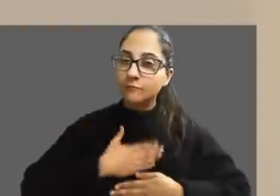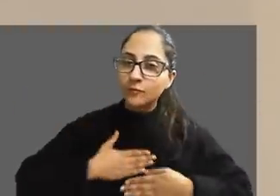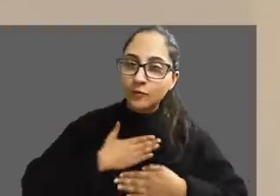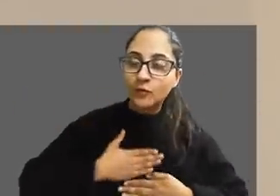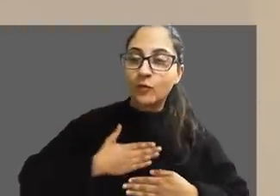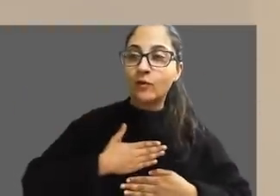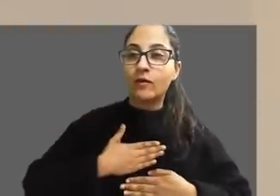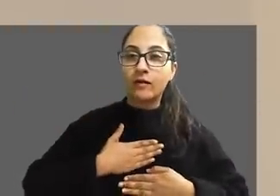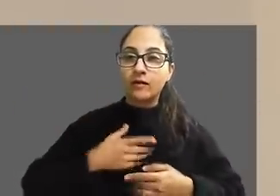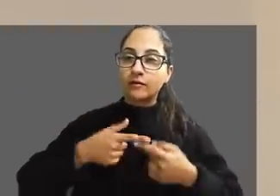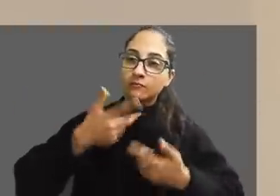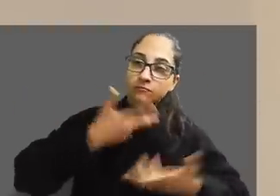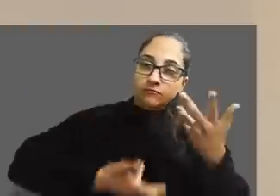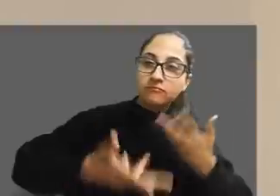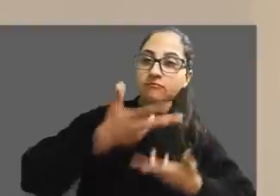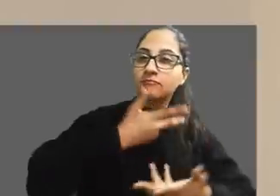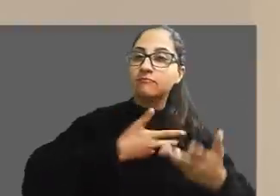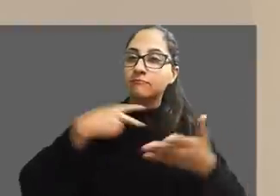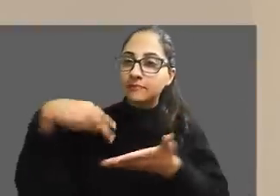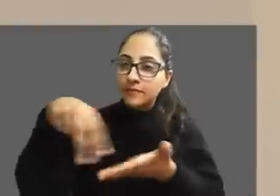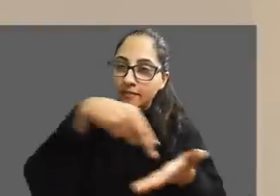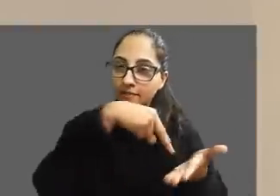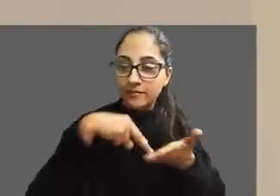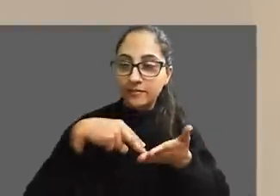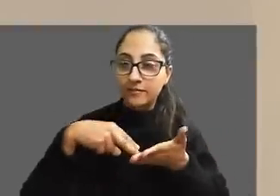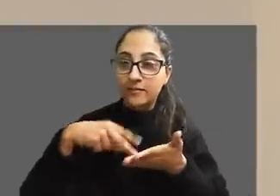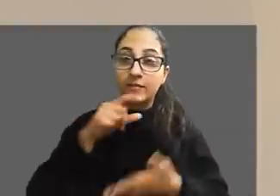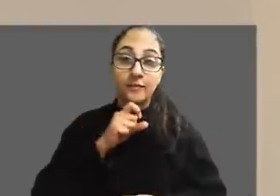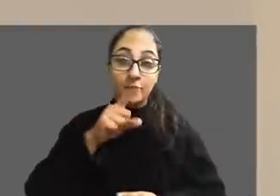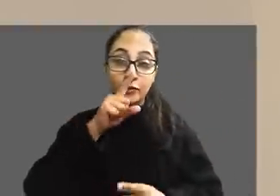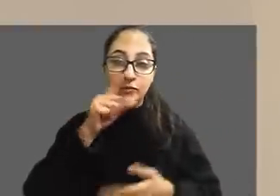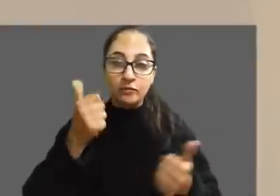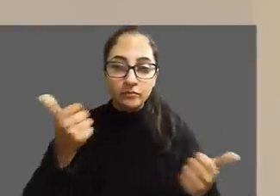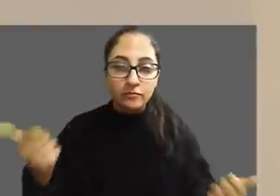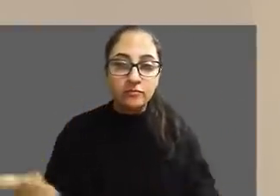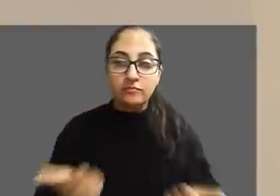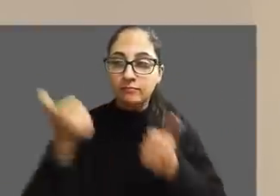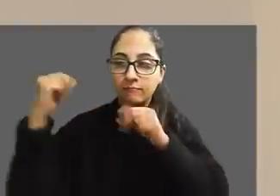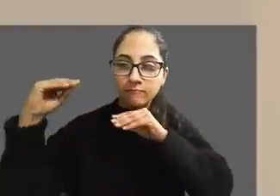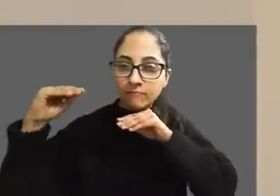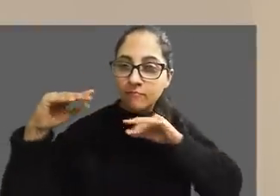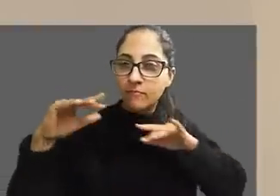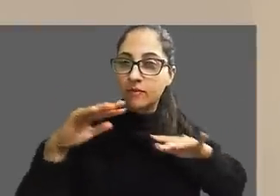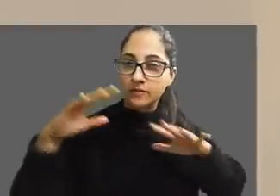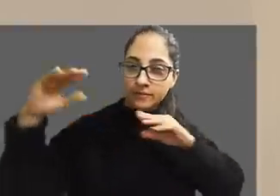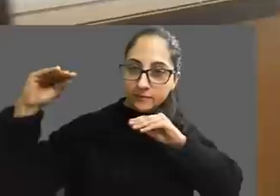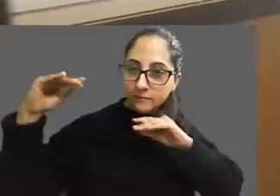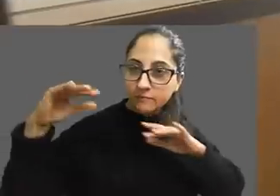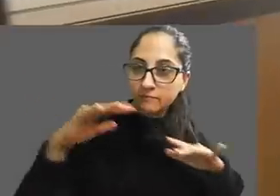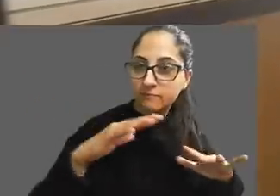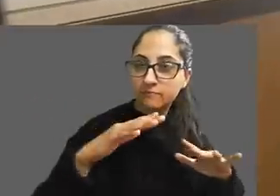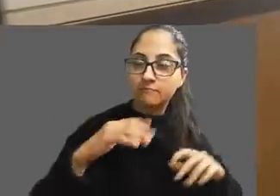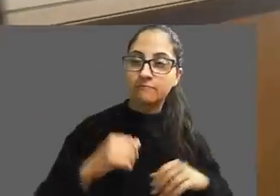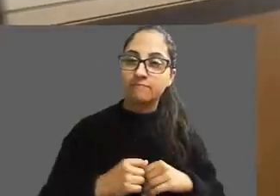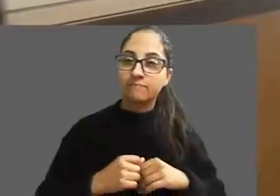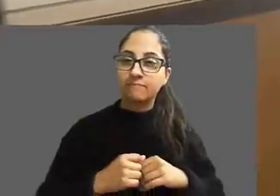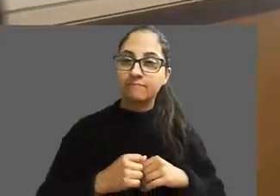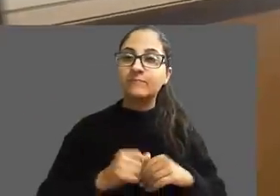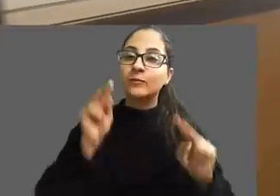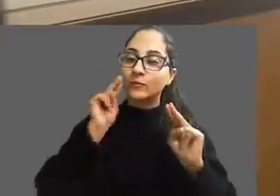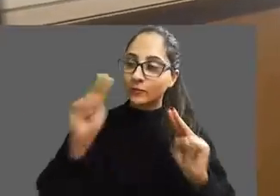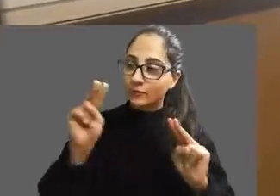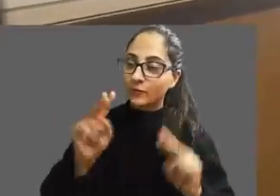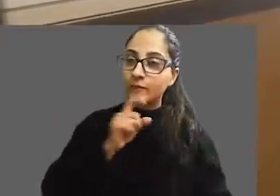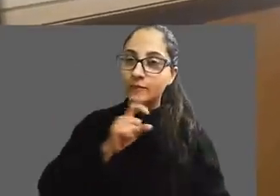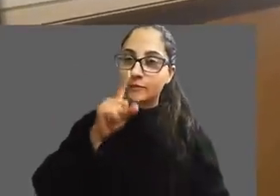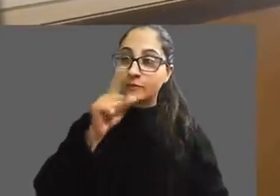inshallah, when Imam is gonna come again, we all will have the moment of happiness and the moment of joys. The Kinan